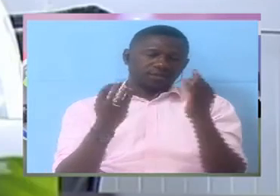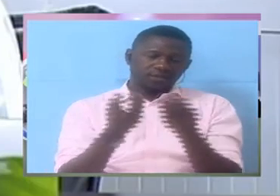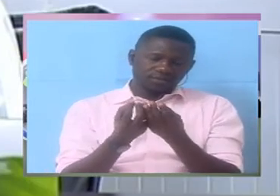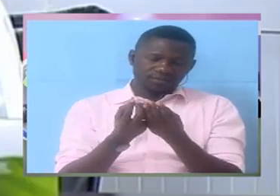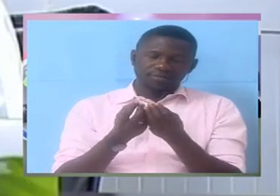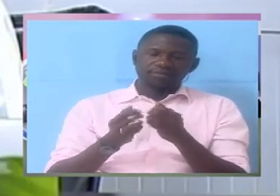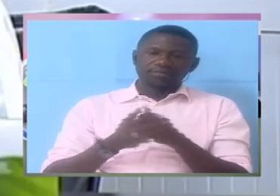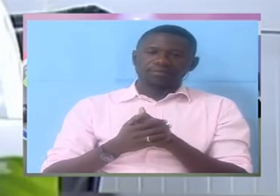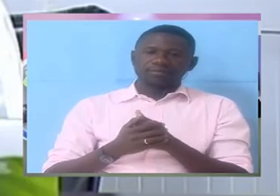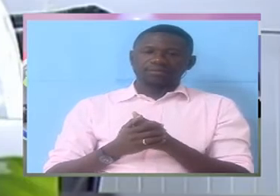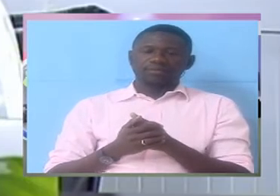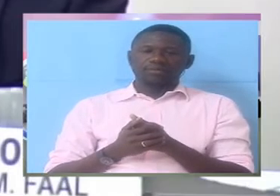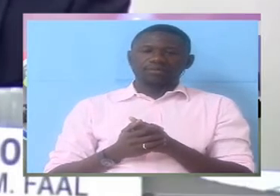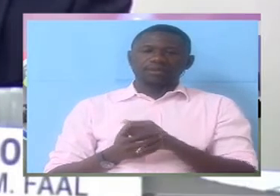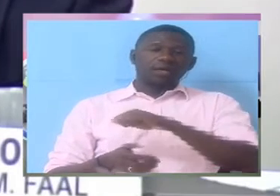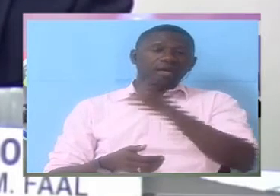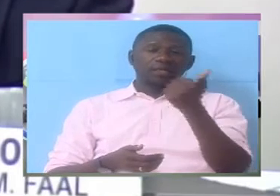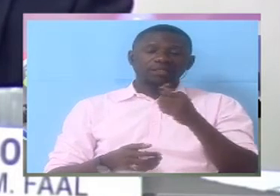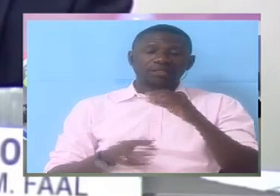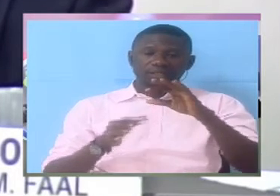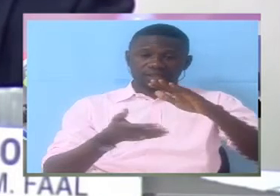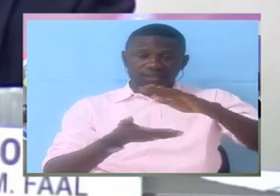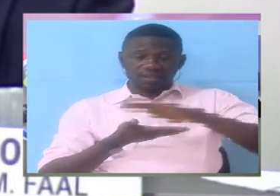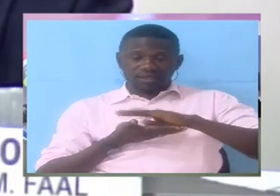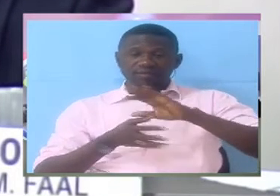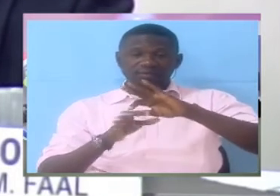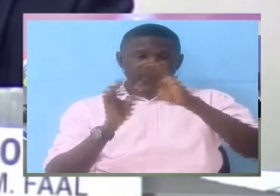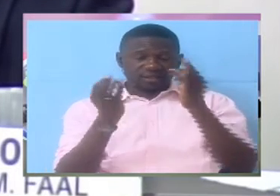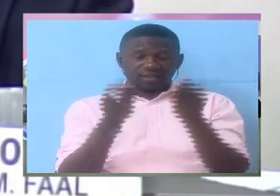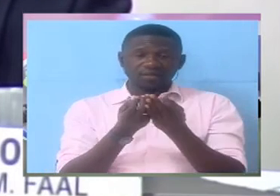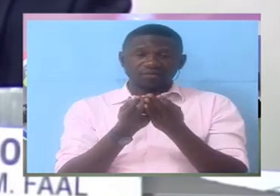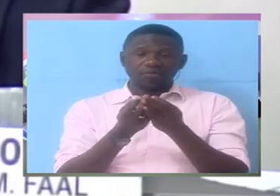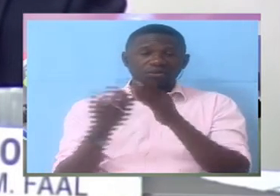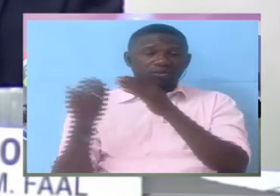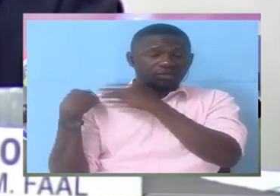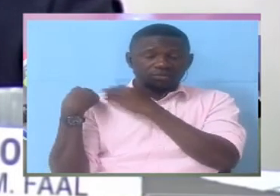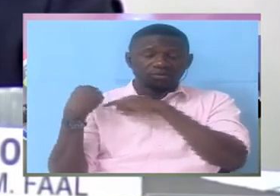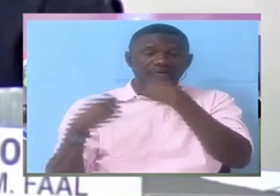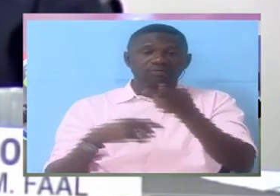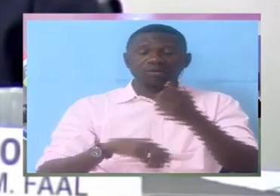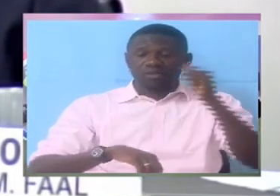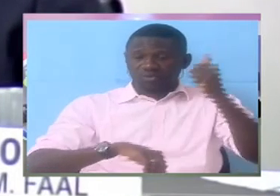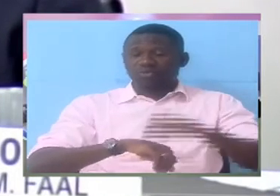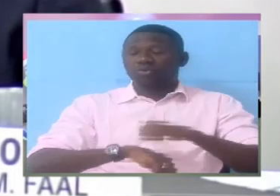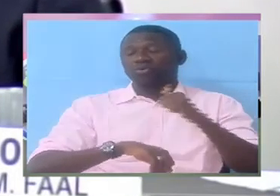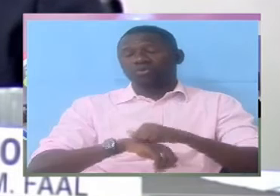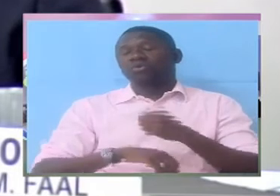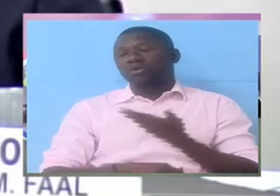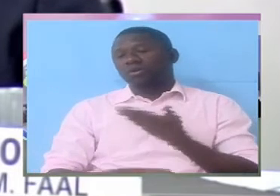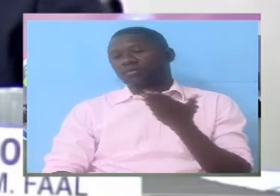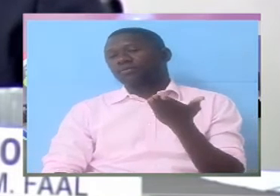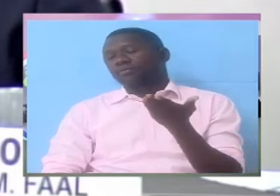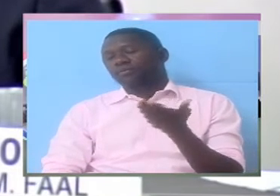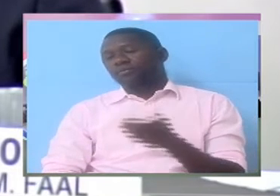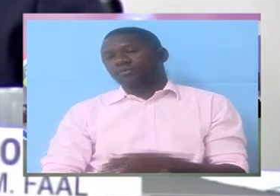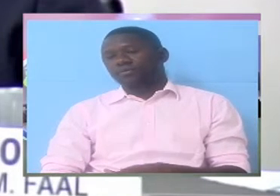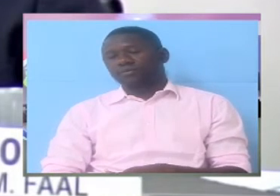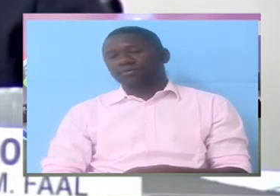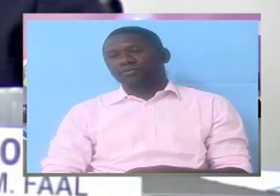team. And the receiving team was responsible for the torturing. Those are the